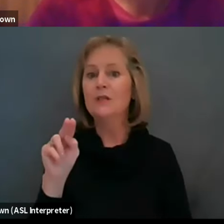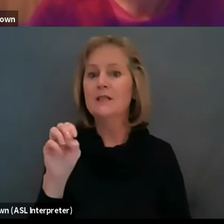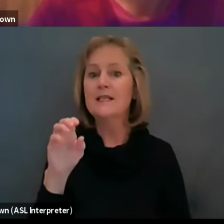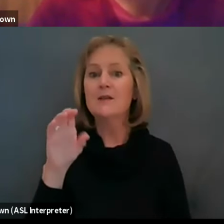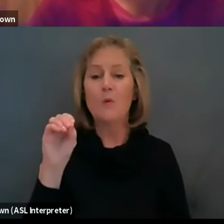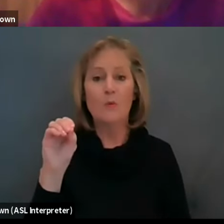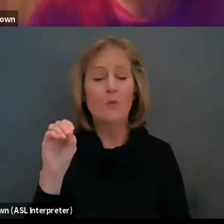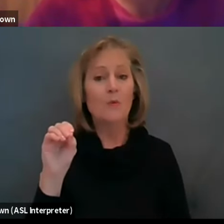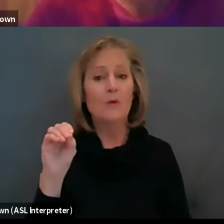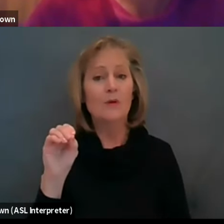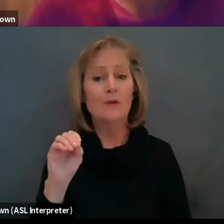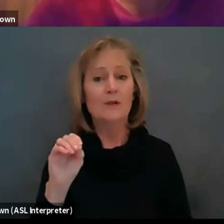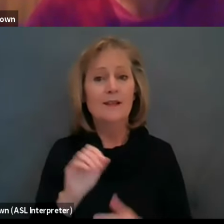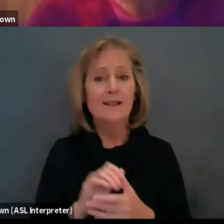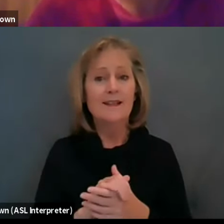And